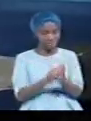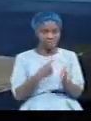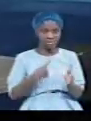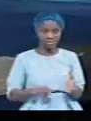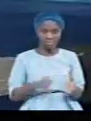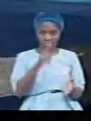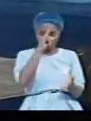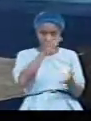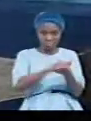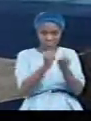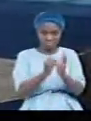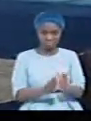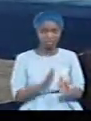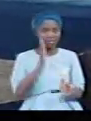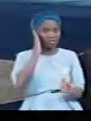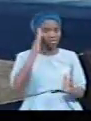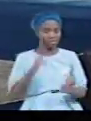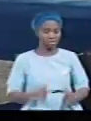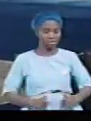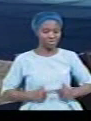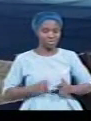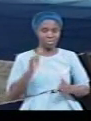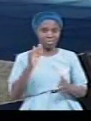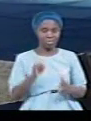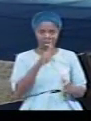faith. But if